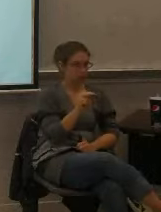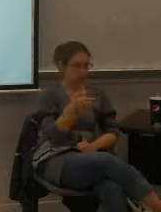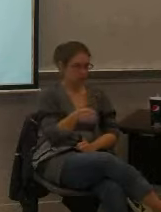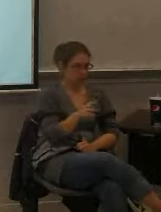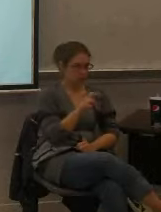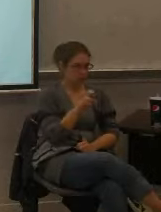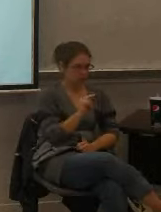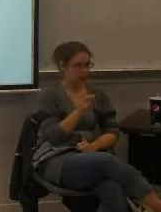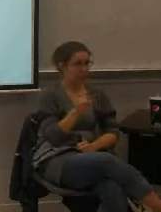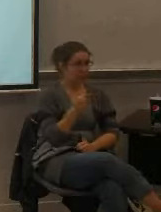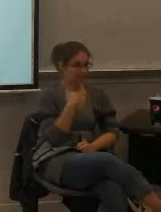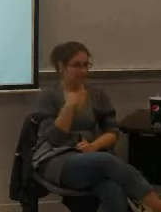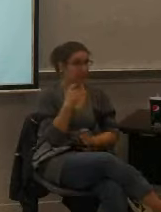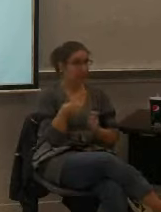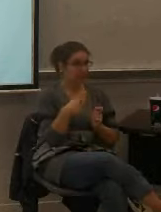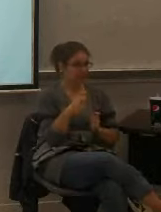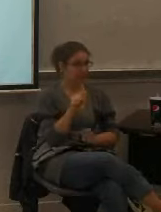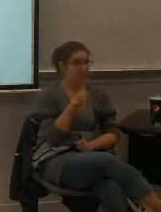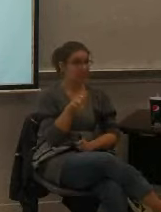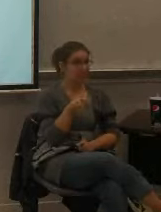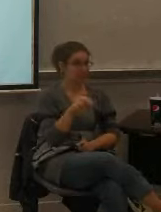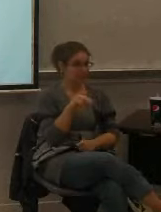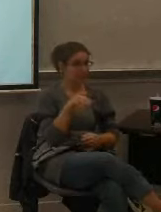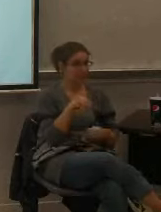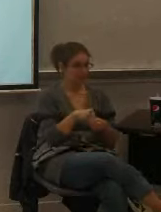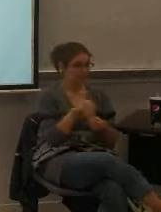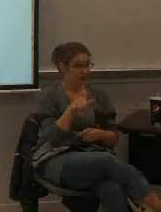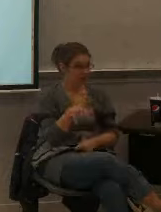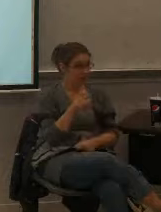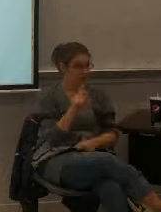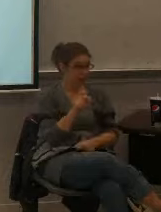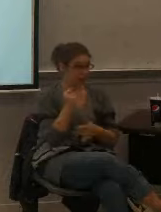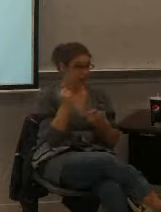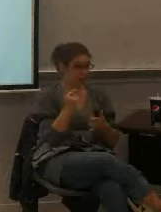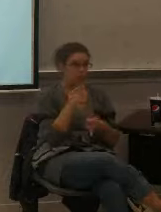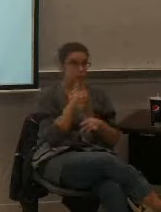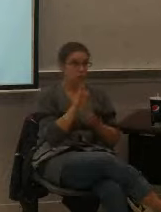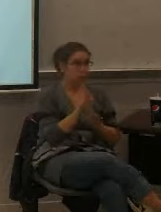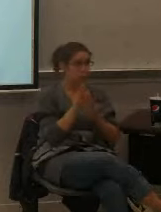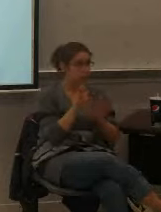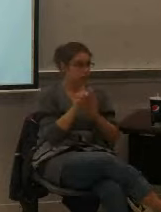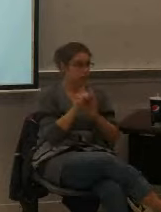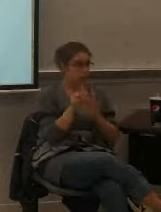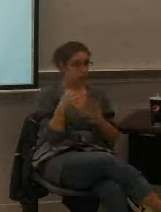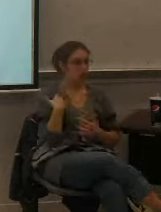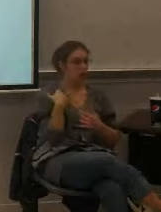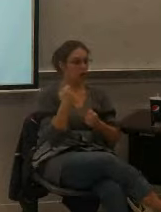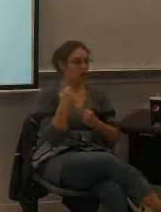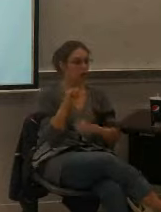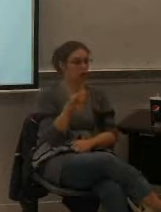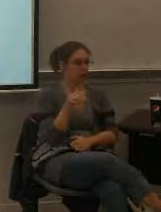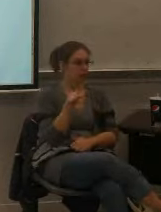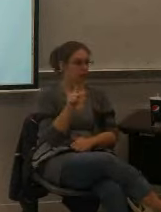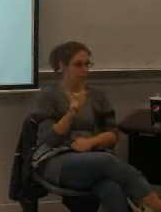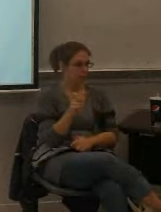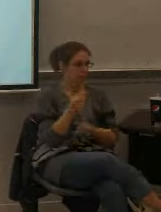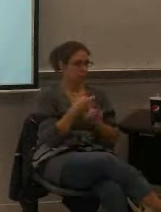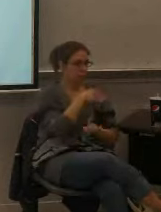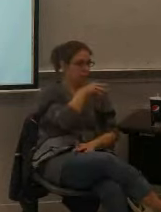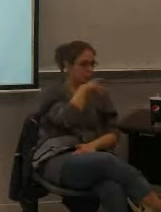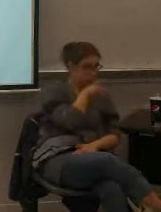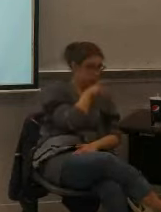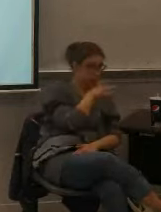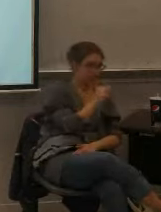have actual salmon fishing season in the lake. So it's been a remarkable example of recovery of a lake from